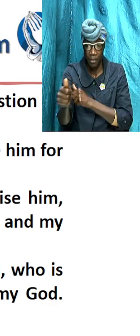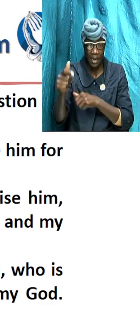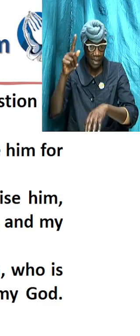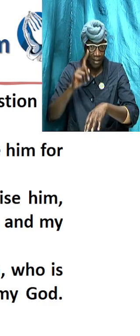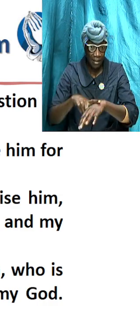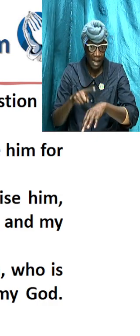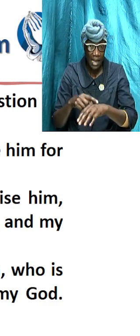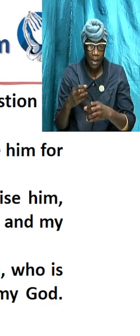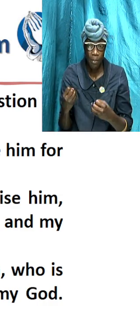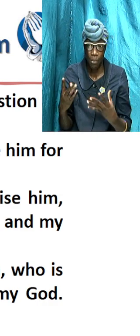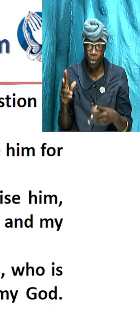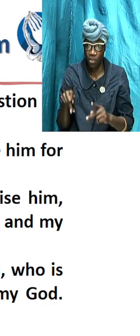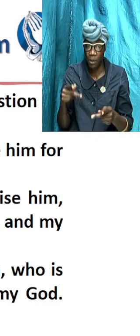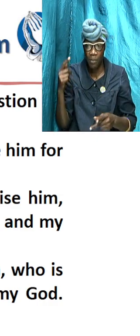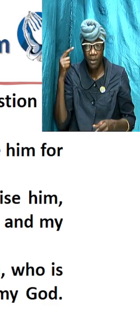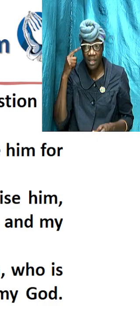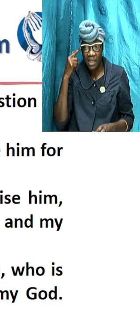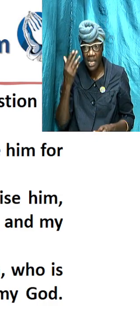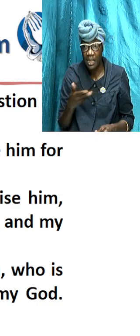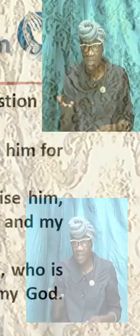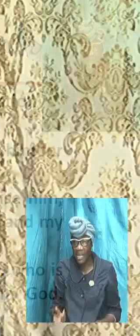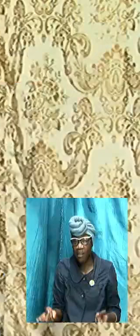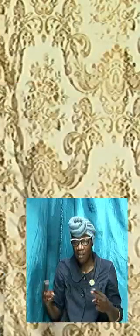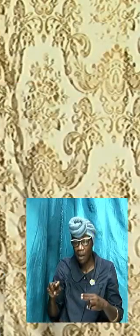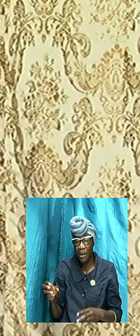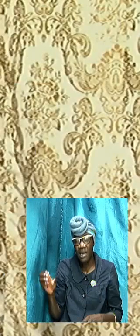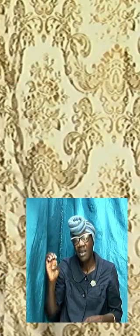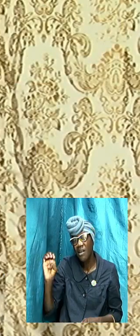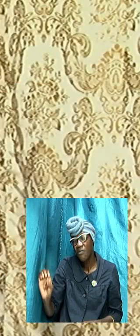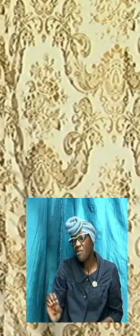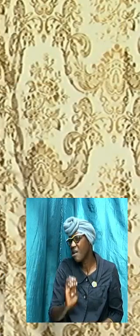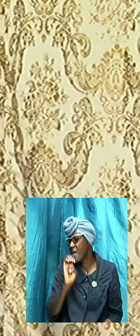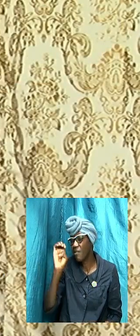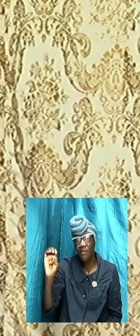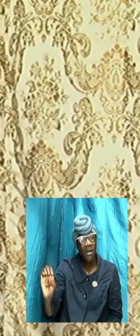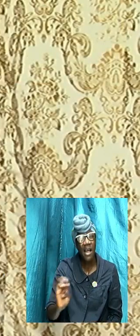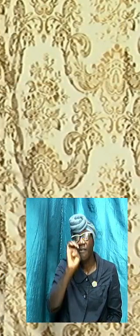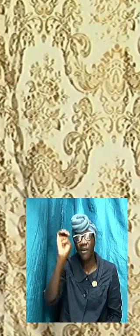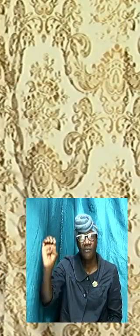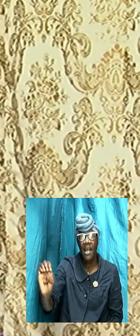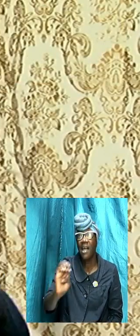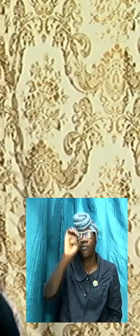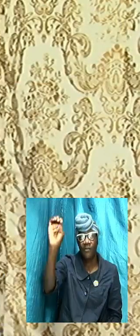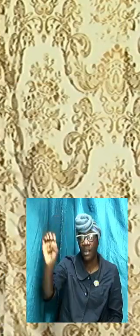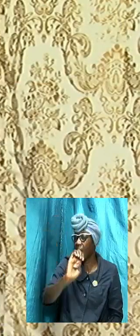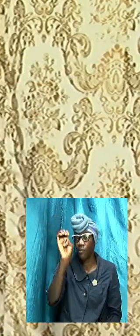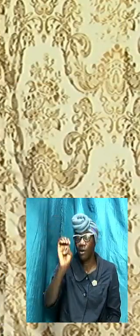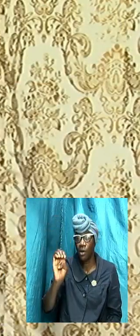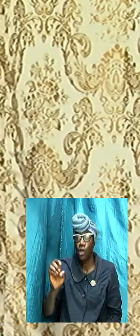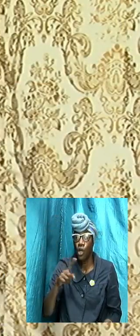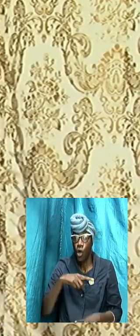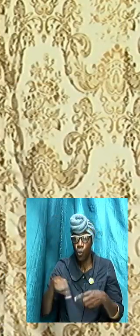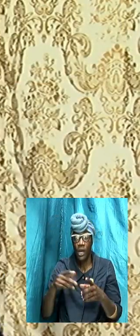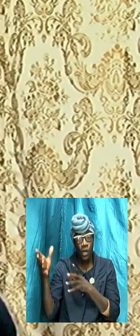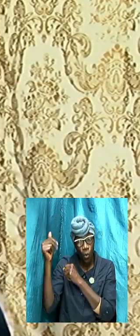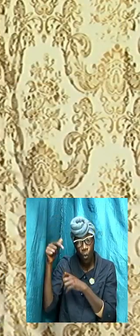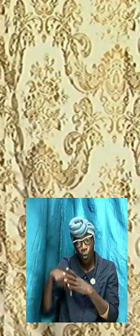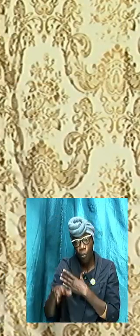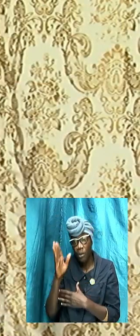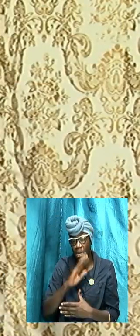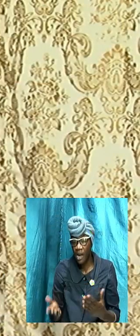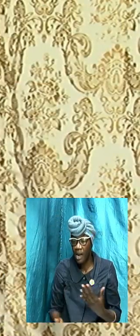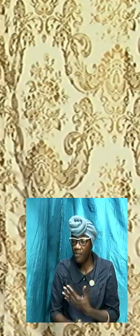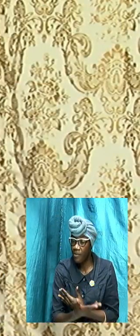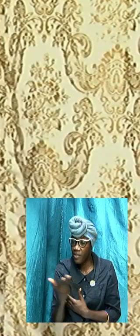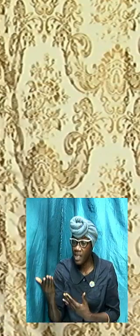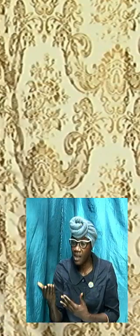think that things are going to go on forever and forever and forever. But can I tell you that when you hope in God, amen, there's a whole